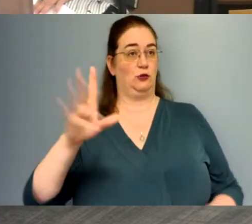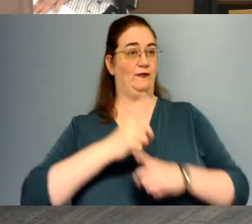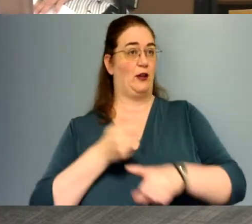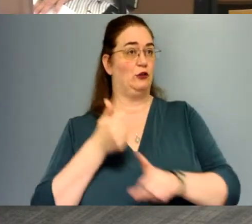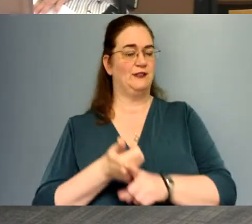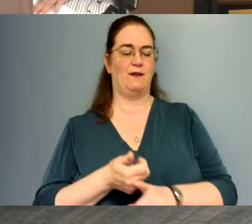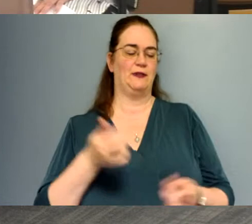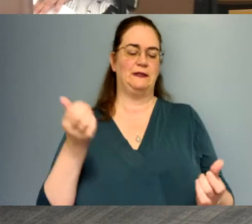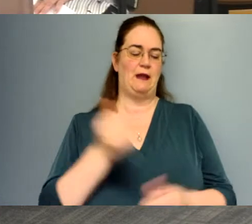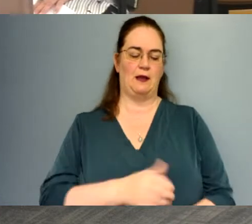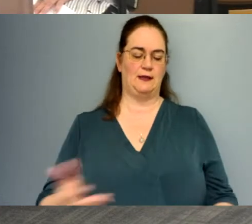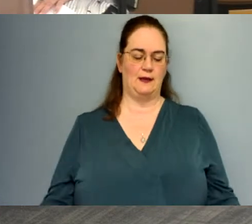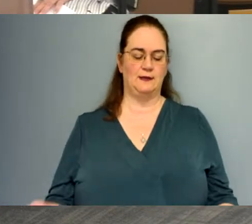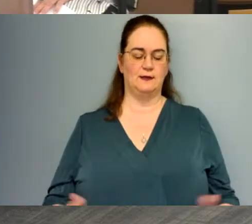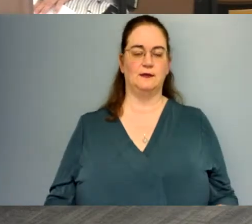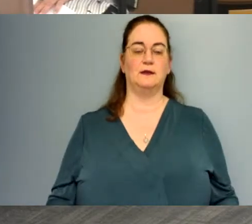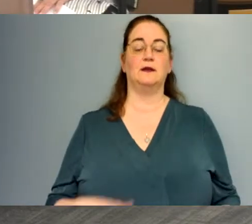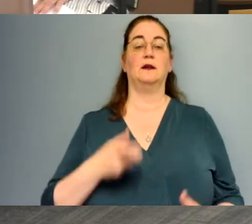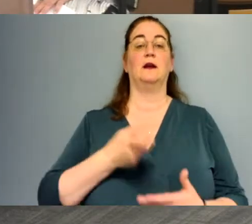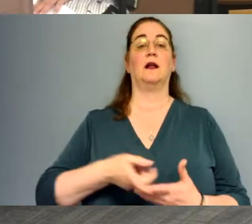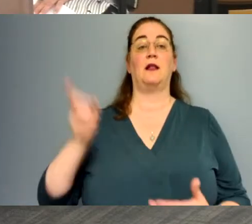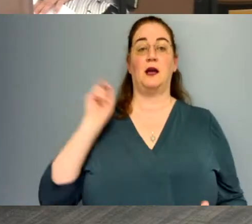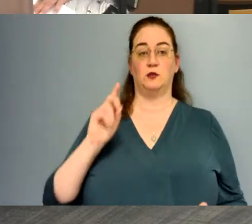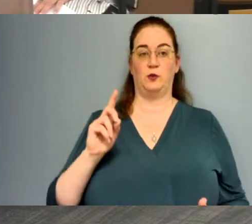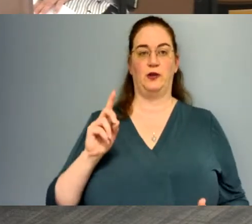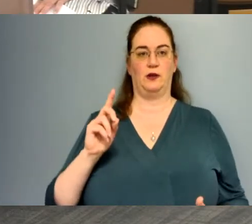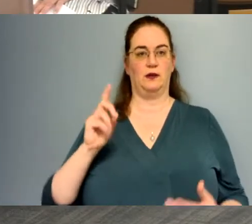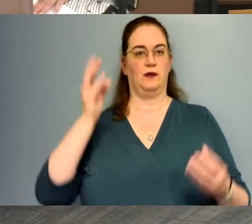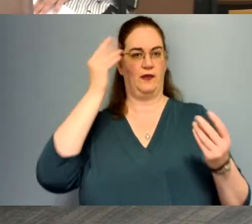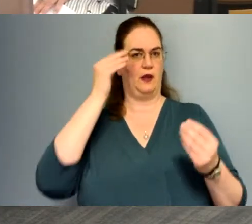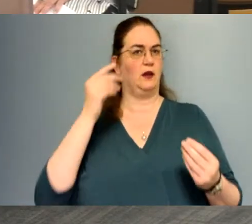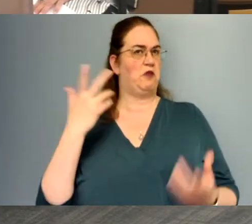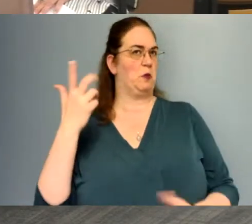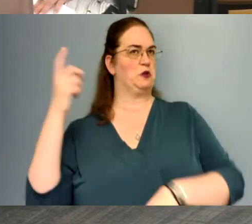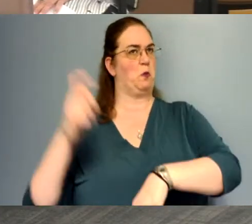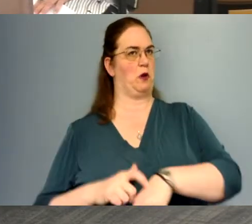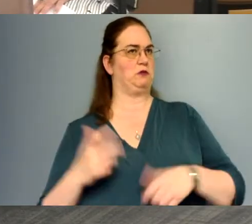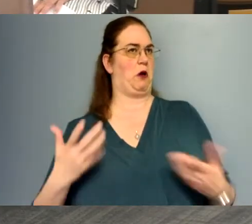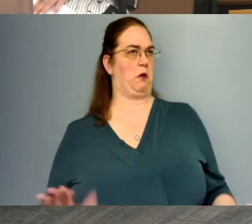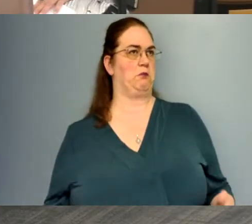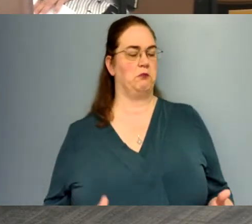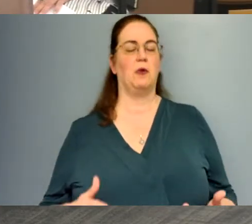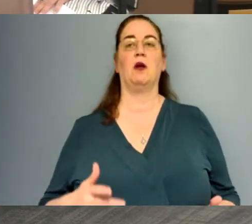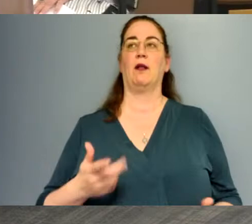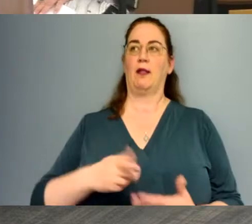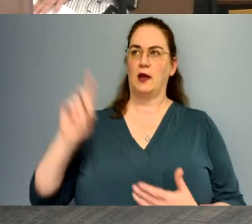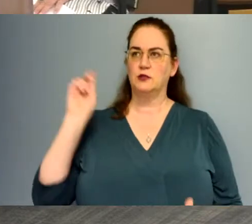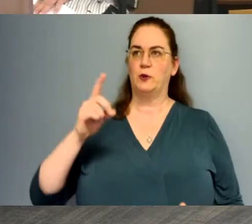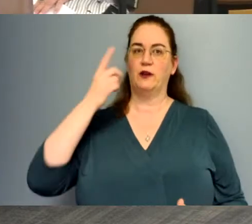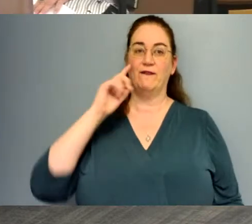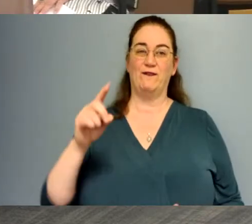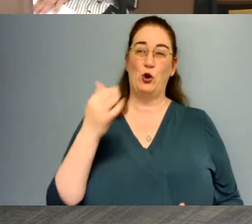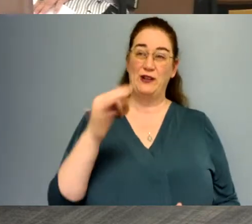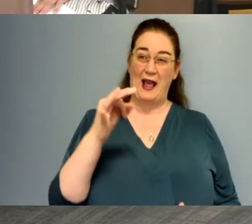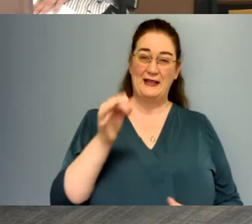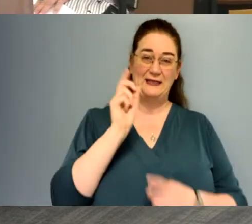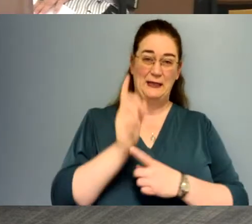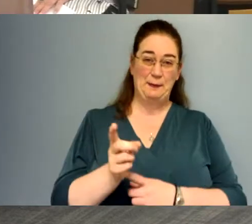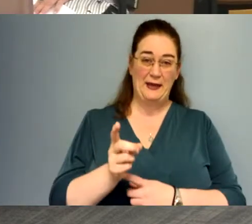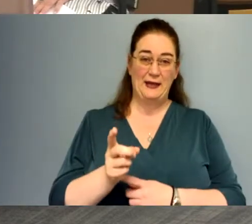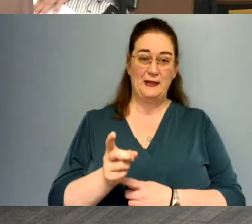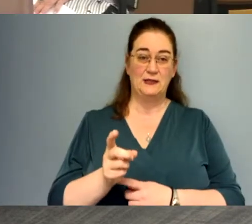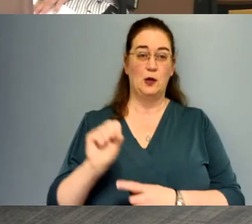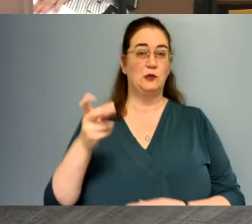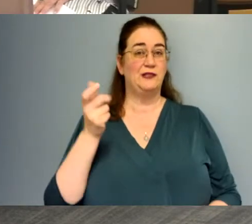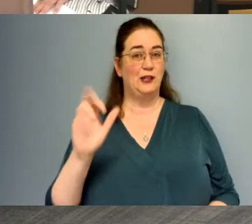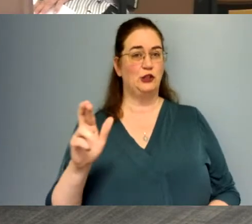That's nonsense. Last week, thinking that this was a one-time off, last week, for 19 minutes, the